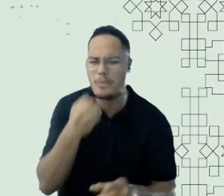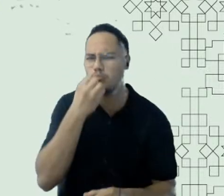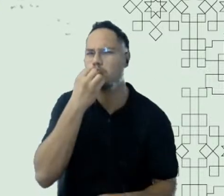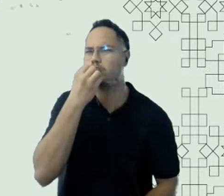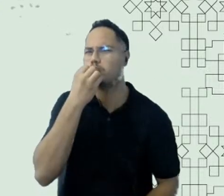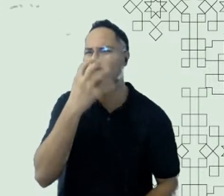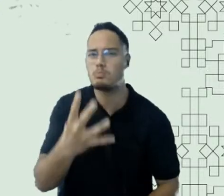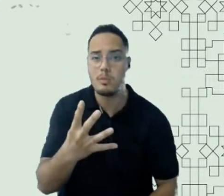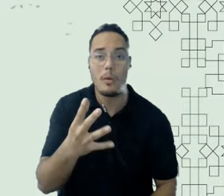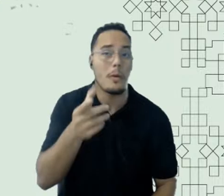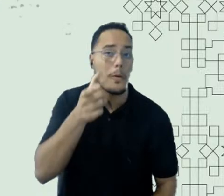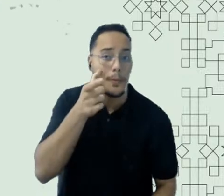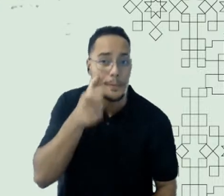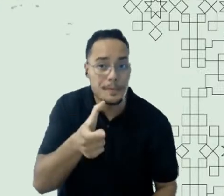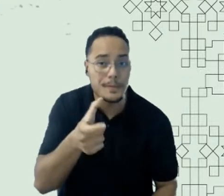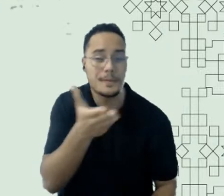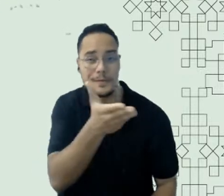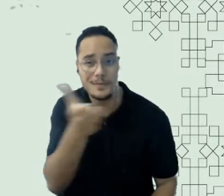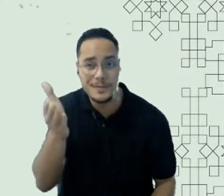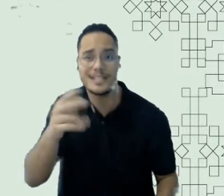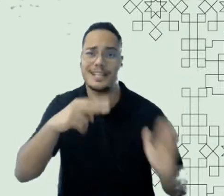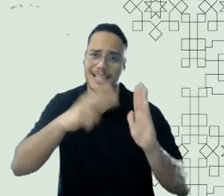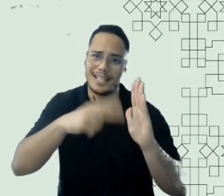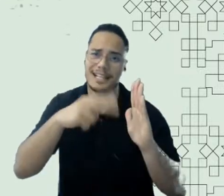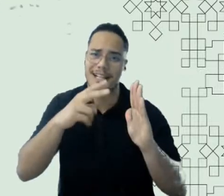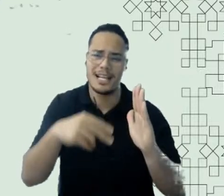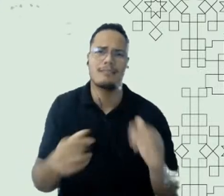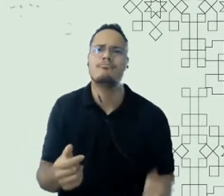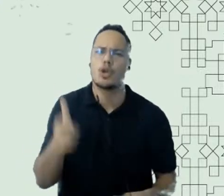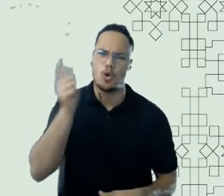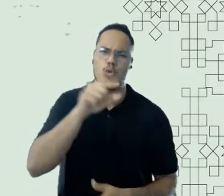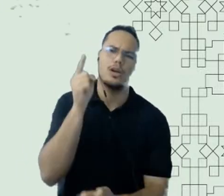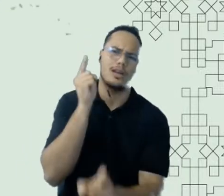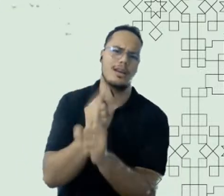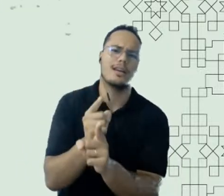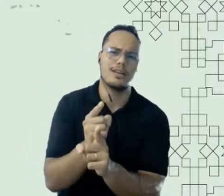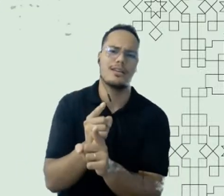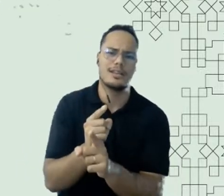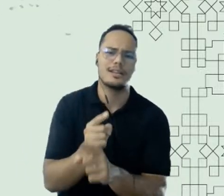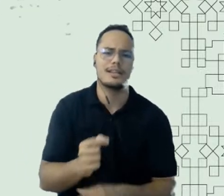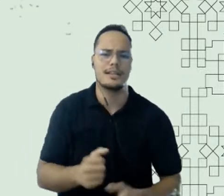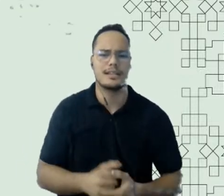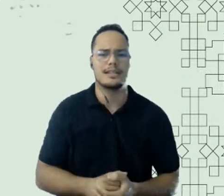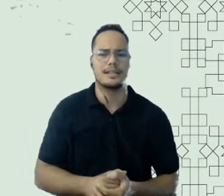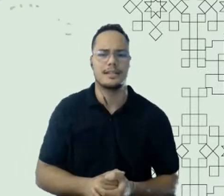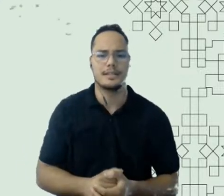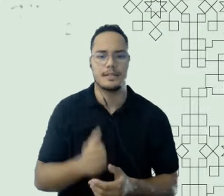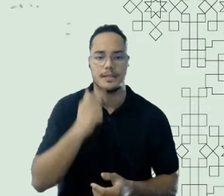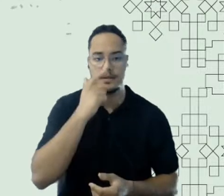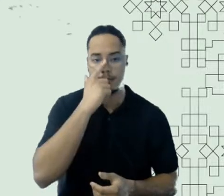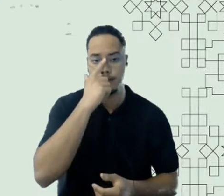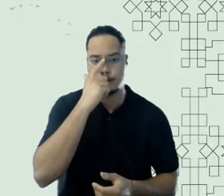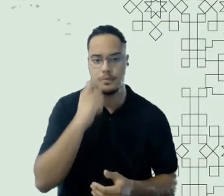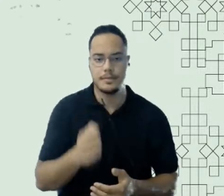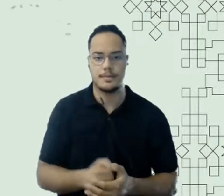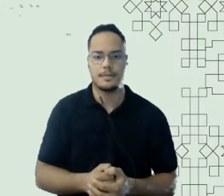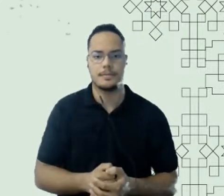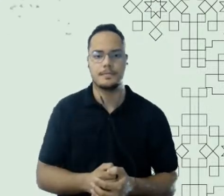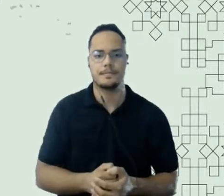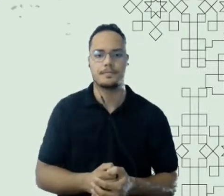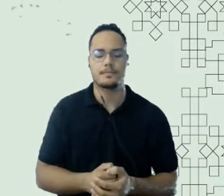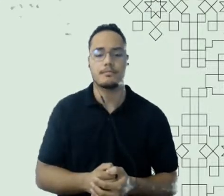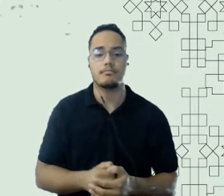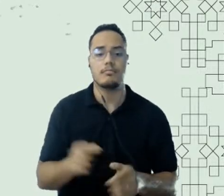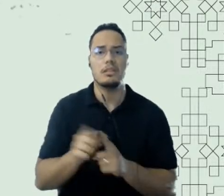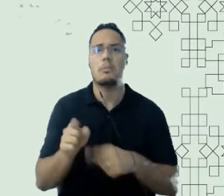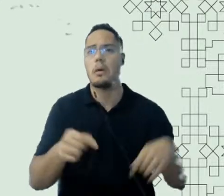Sciences Po. You can see her publications there. And it's not very extensive. It's like 60 pages.